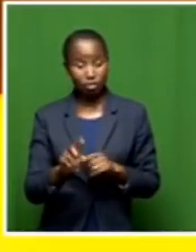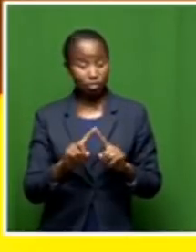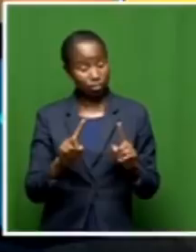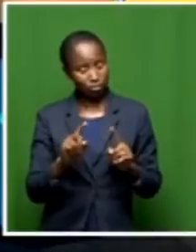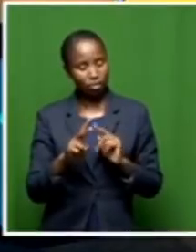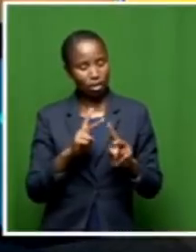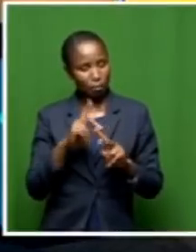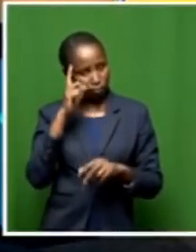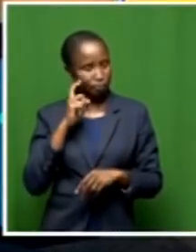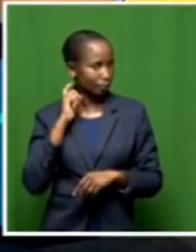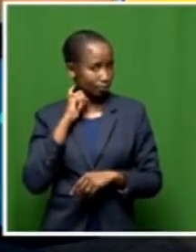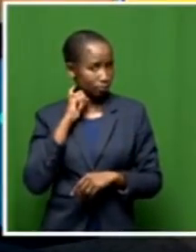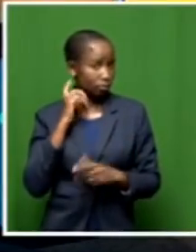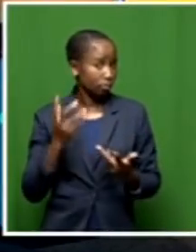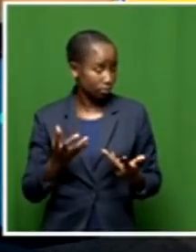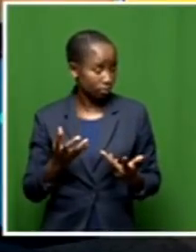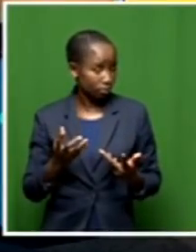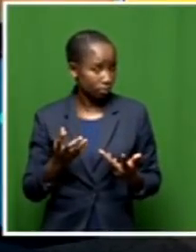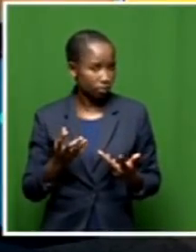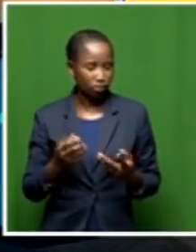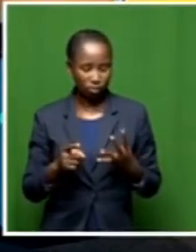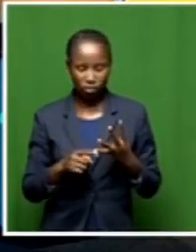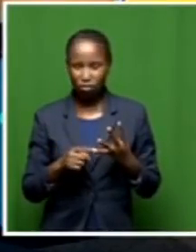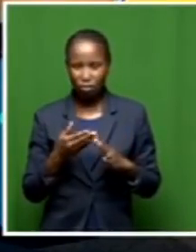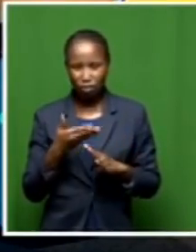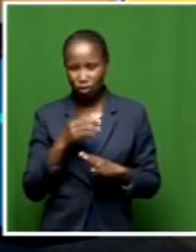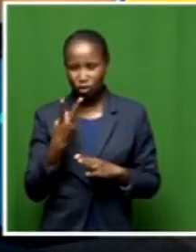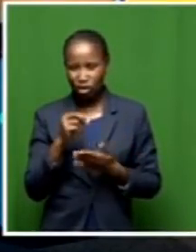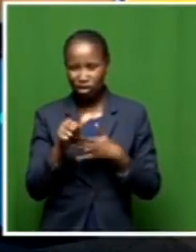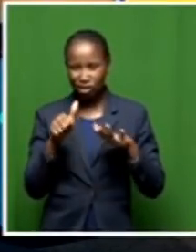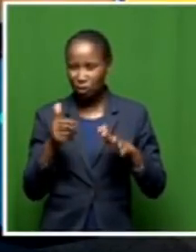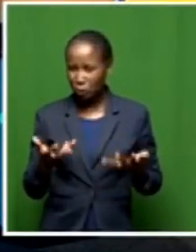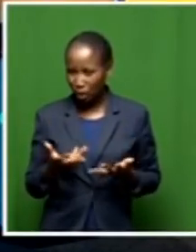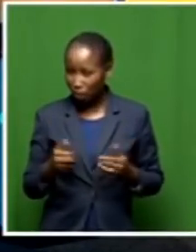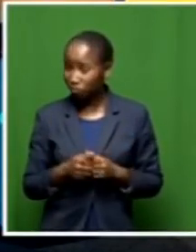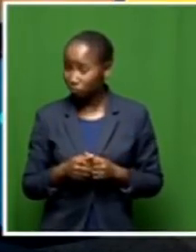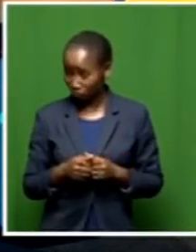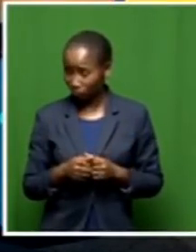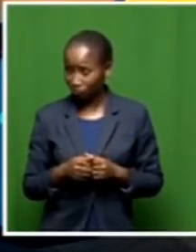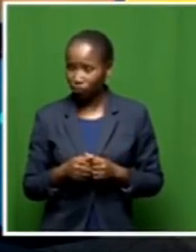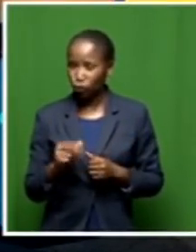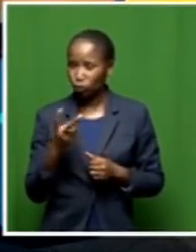the 2016 election. So the 2016 election, the ANC coming from